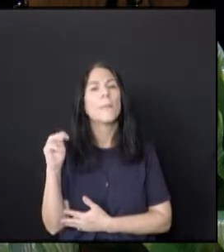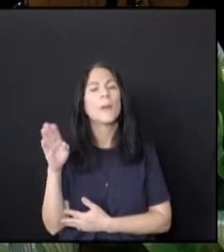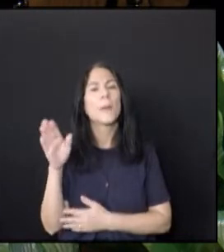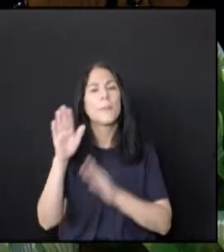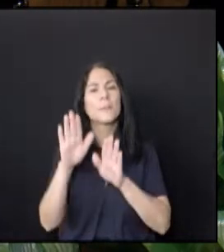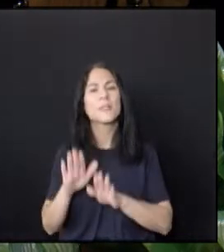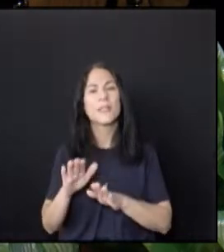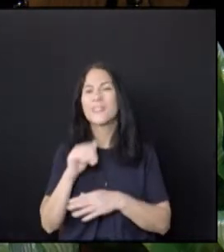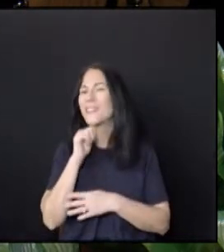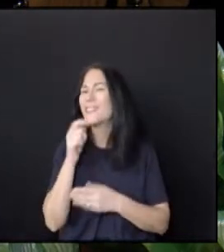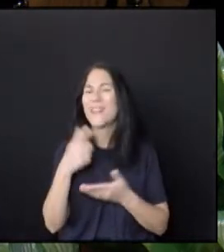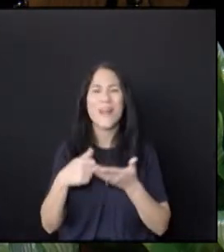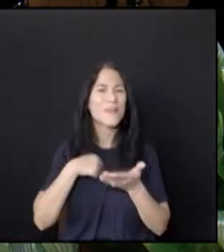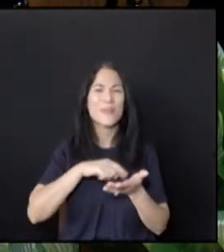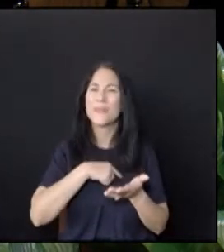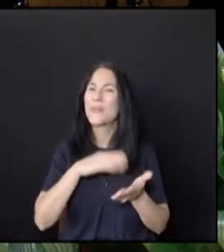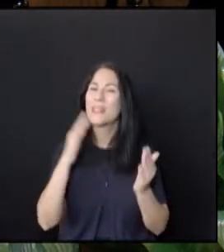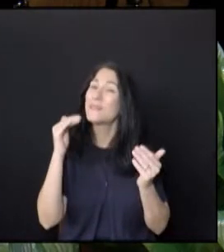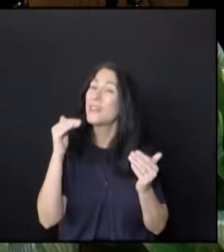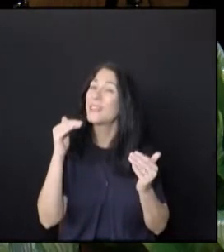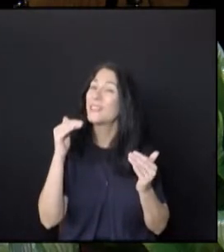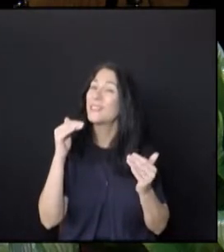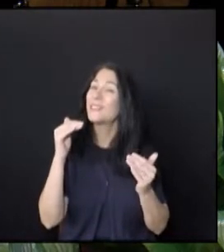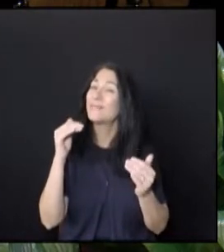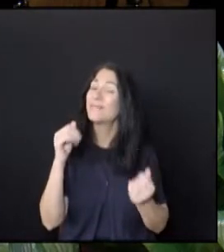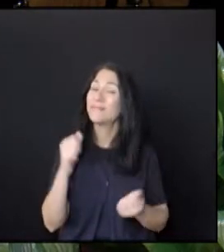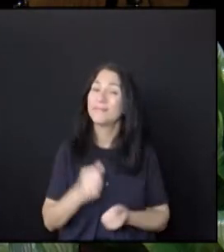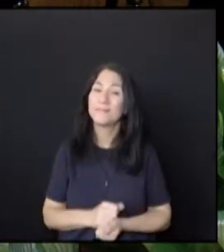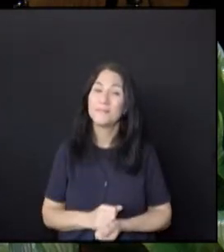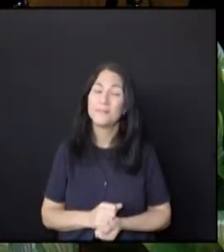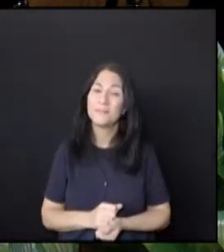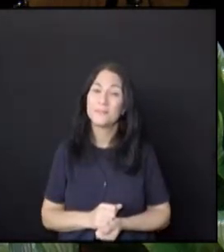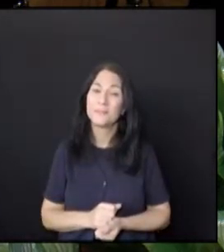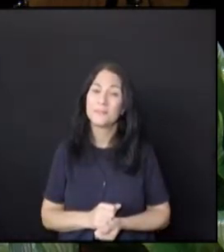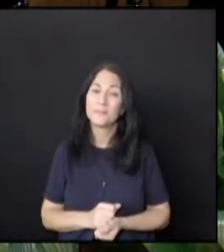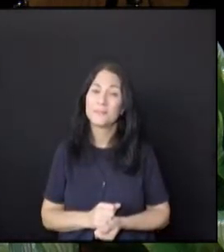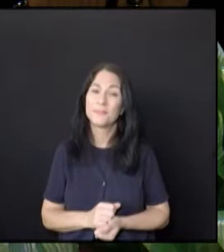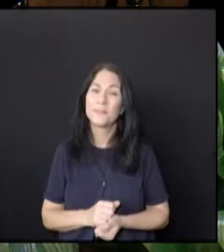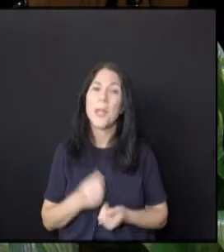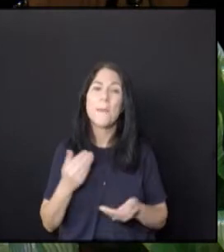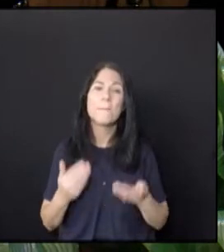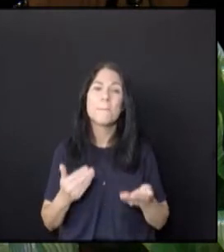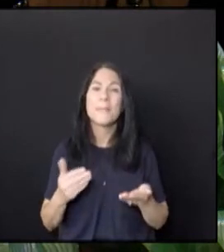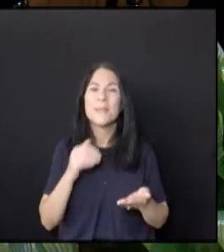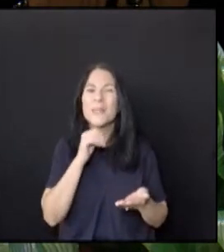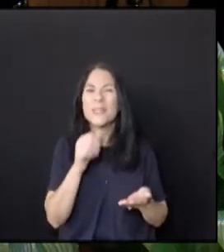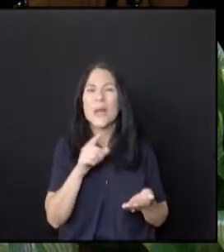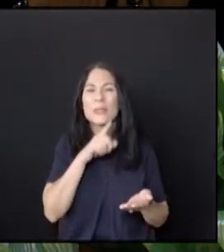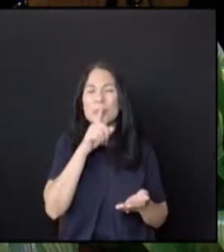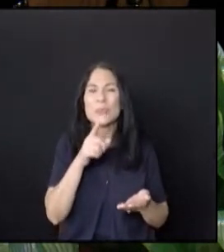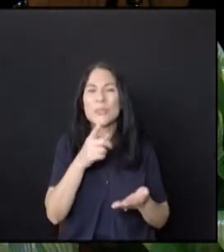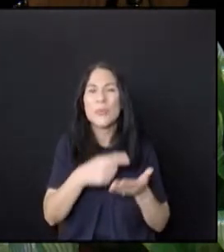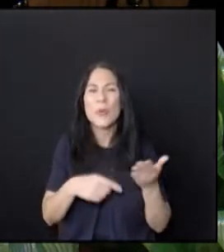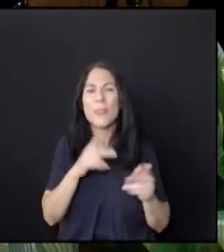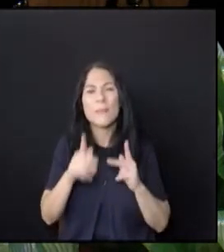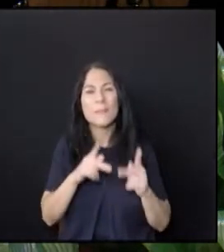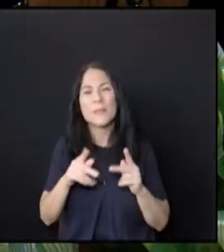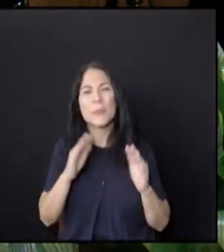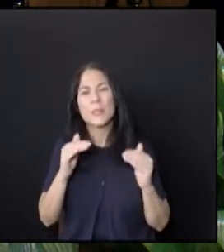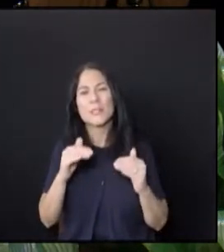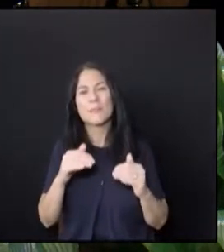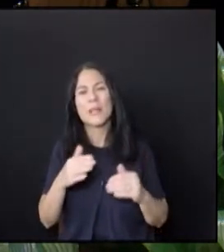Not what we expected this year, is it? But perhaps it wasn't truly what anyone really expected back then